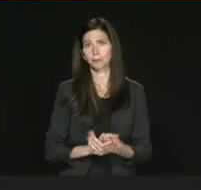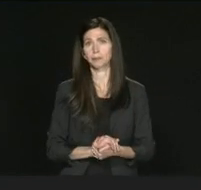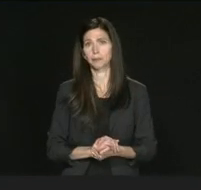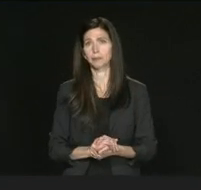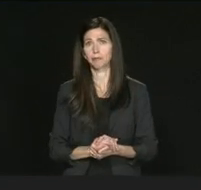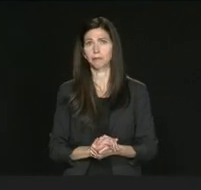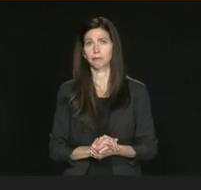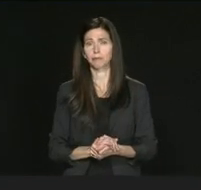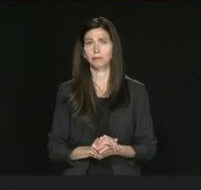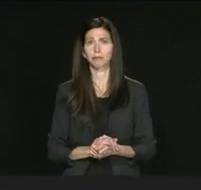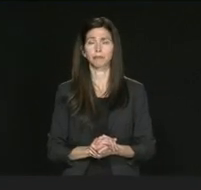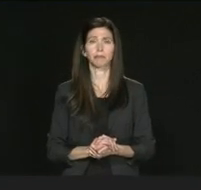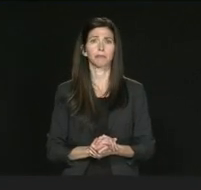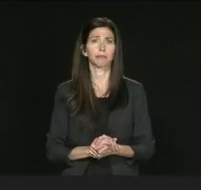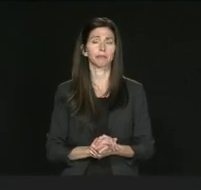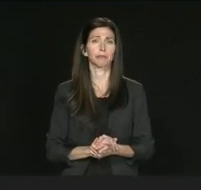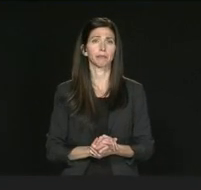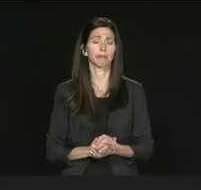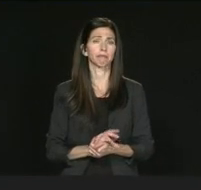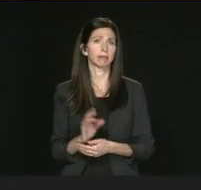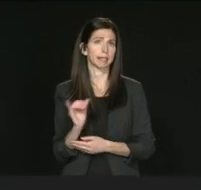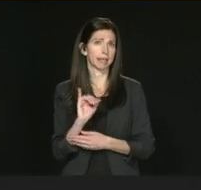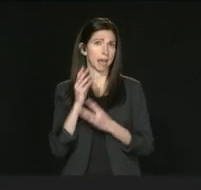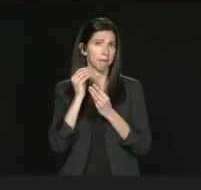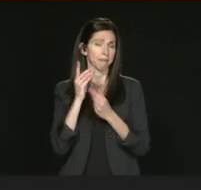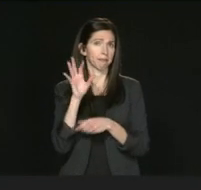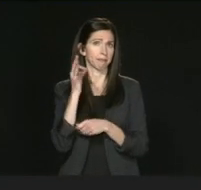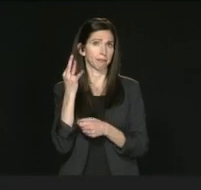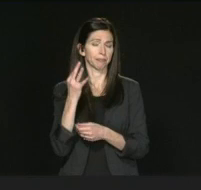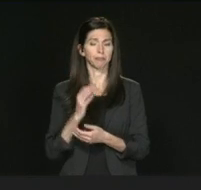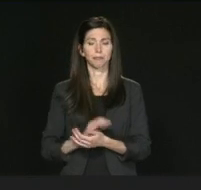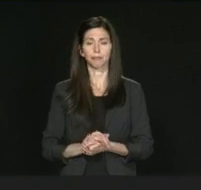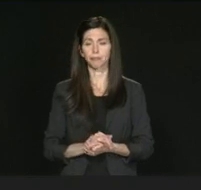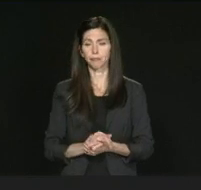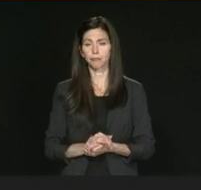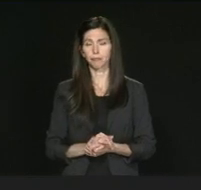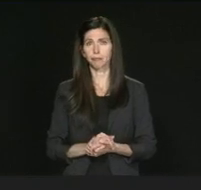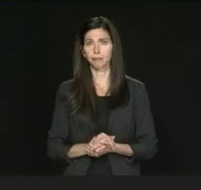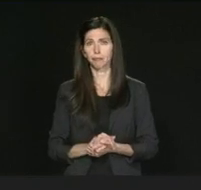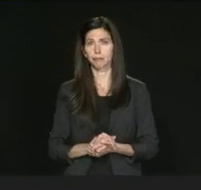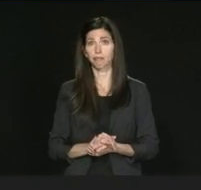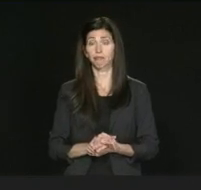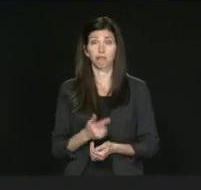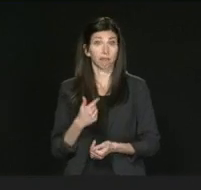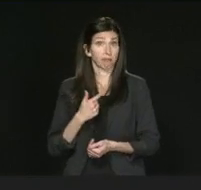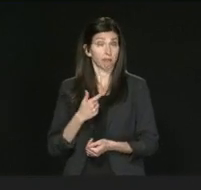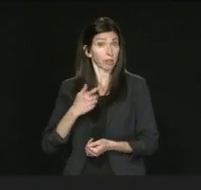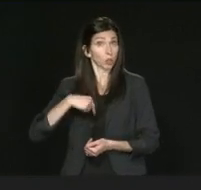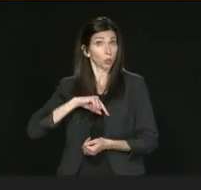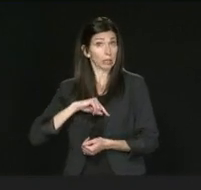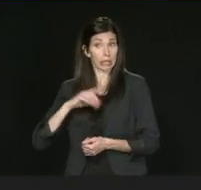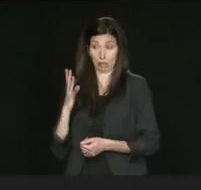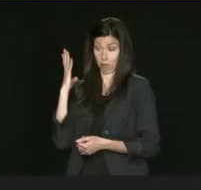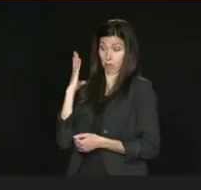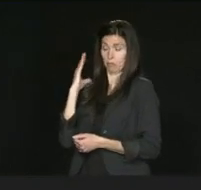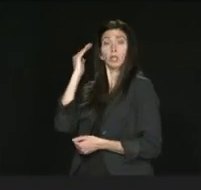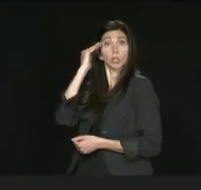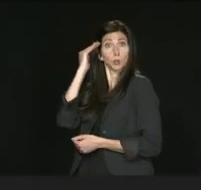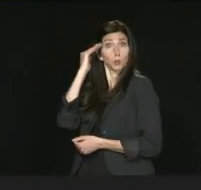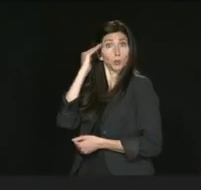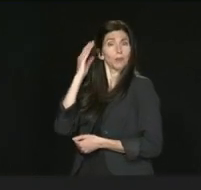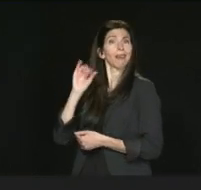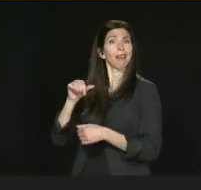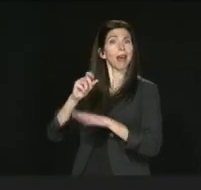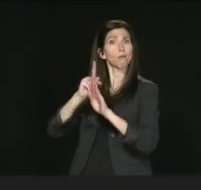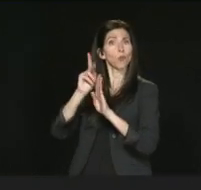We knew from the beginning that the CERB was going to be an essential measure. We wanted to ensure